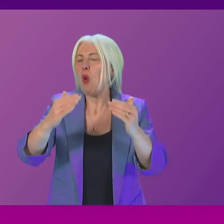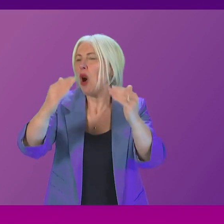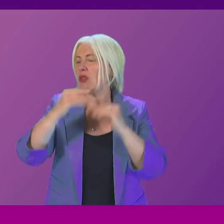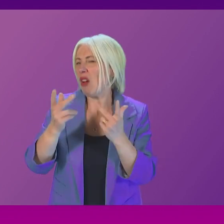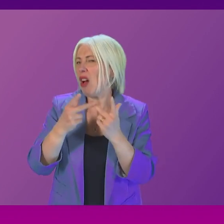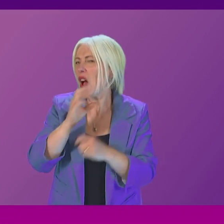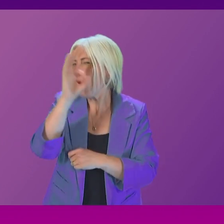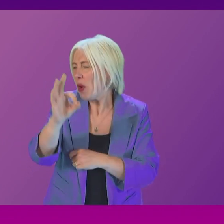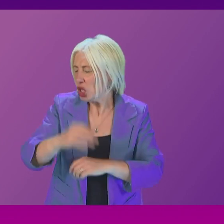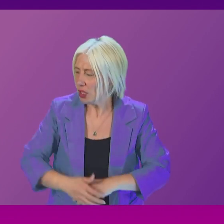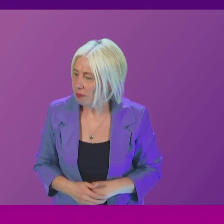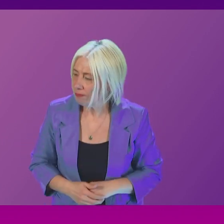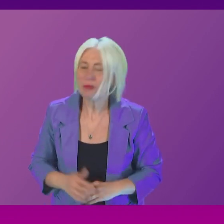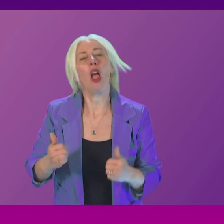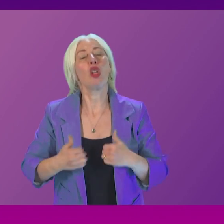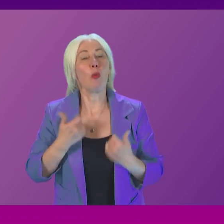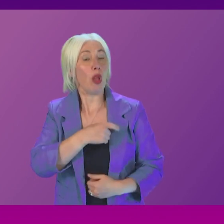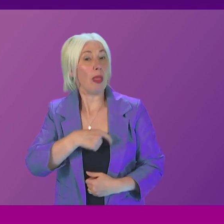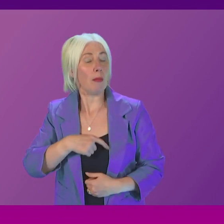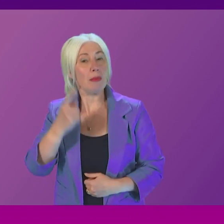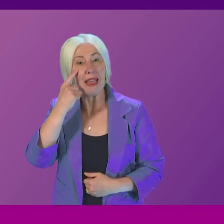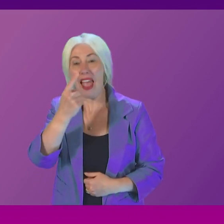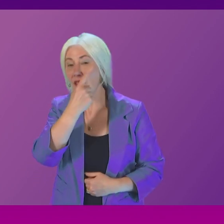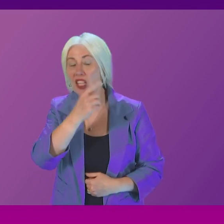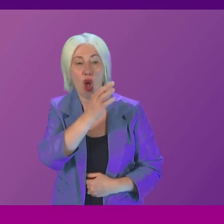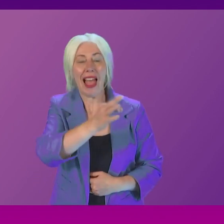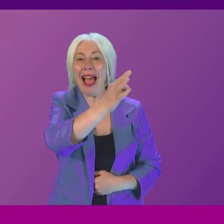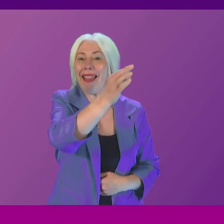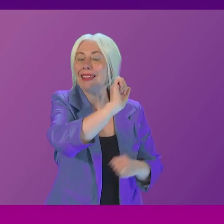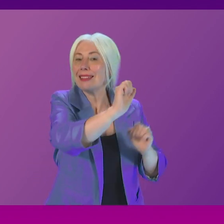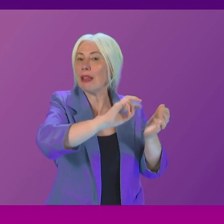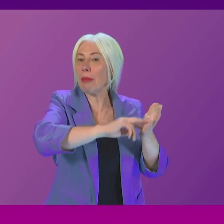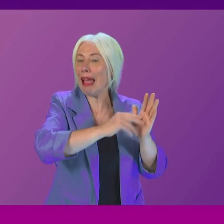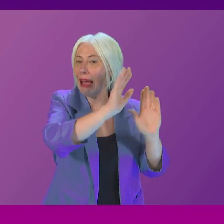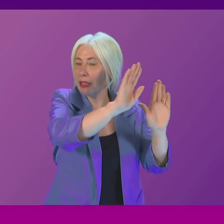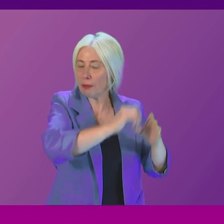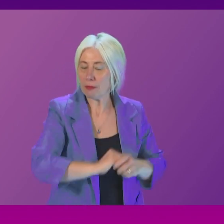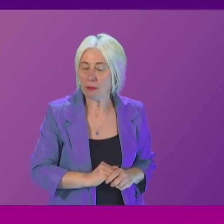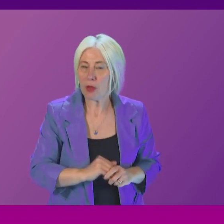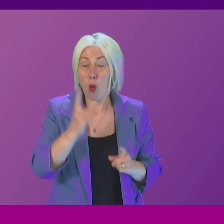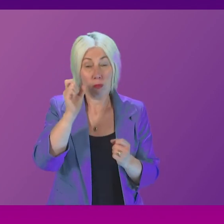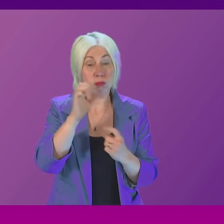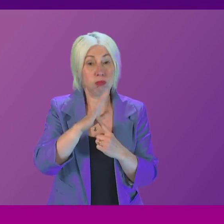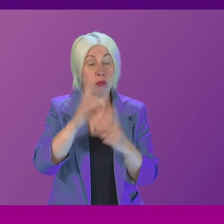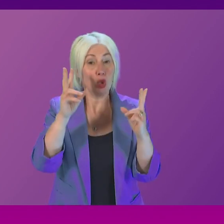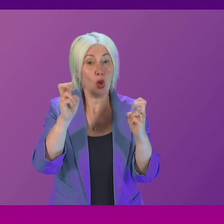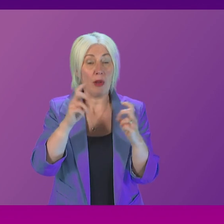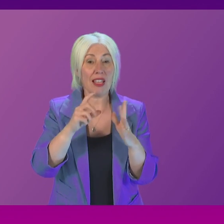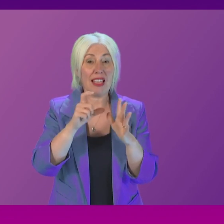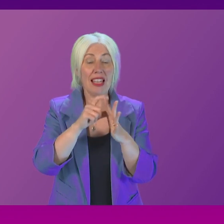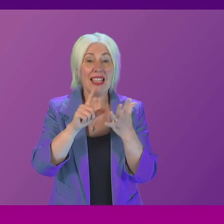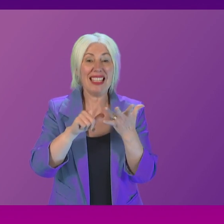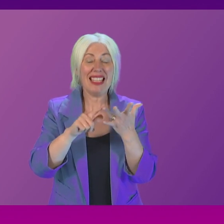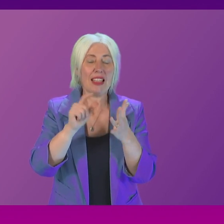question. This morning my committee took evidence on Ireland's plan, and one really important topic within that is